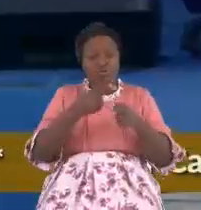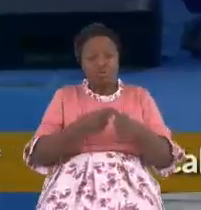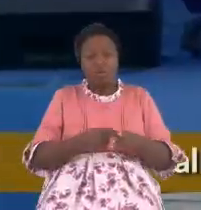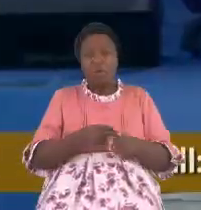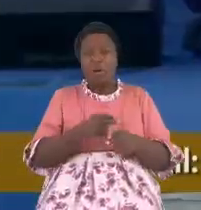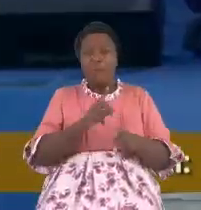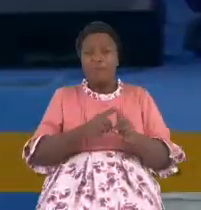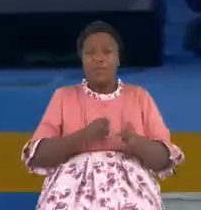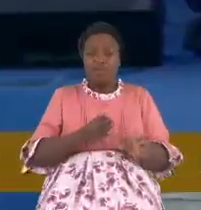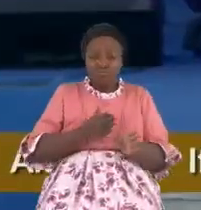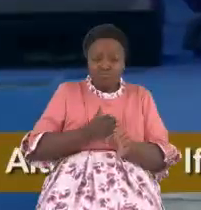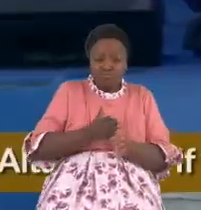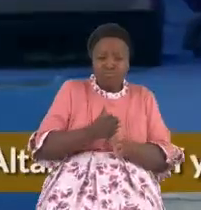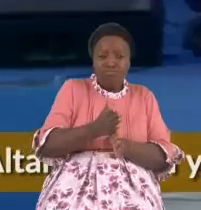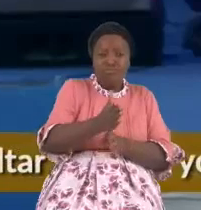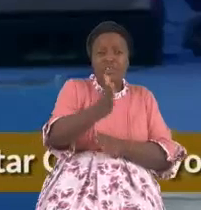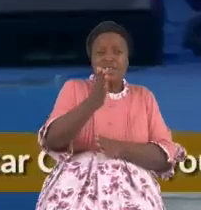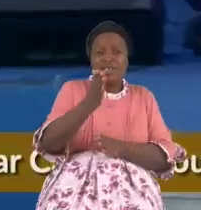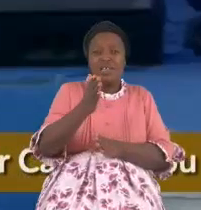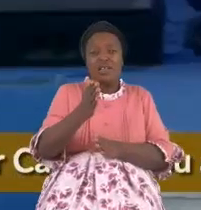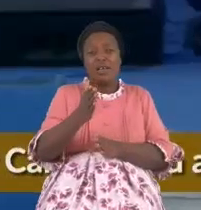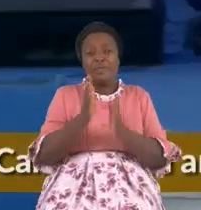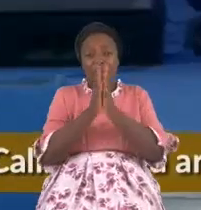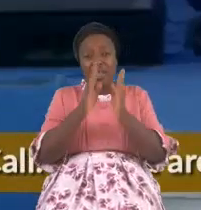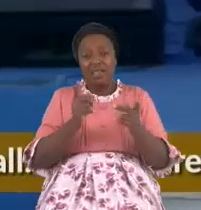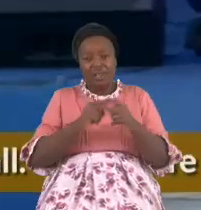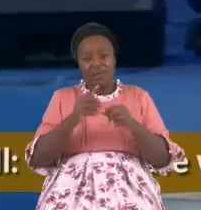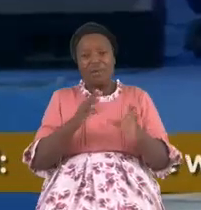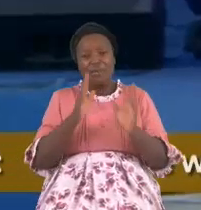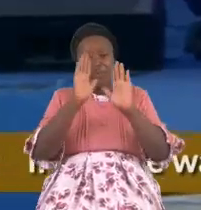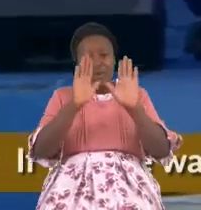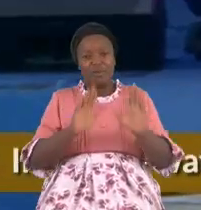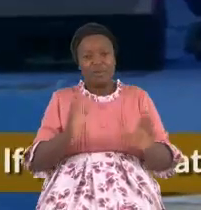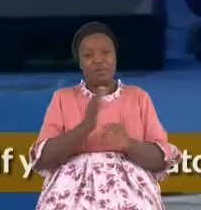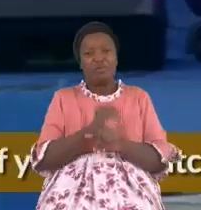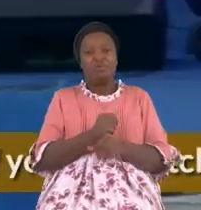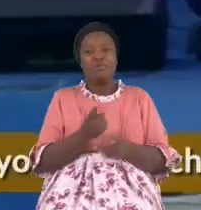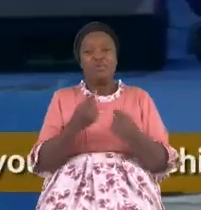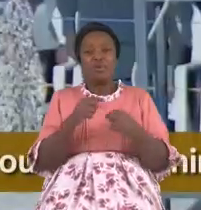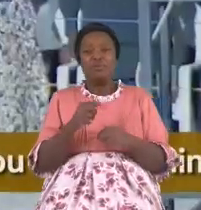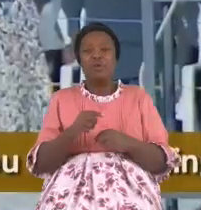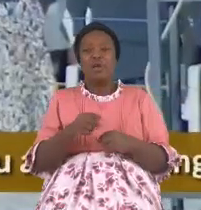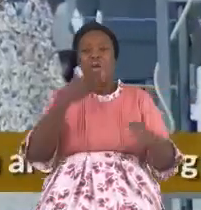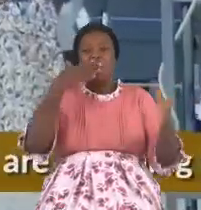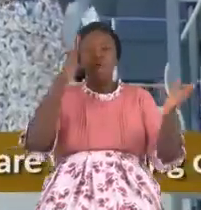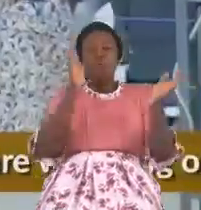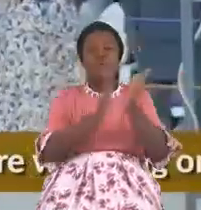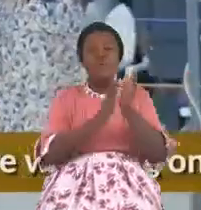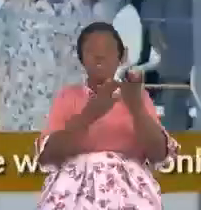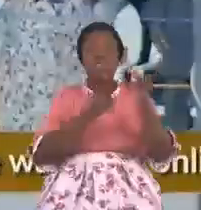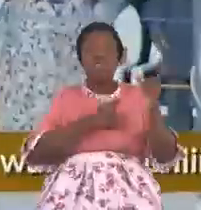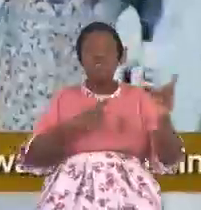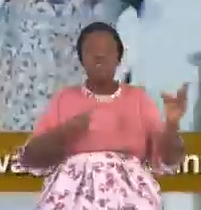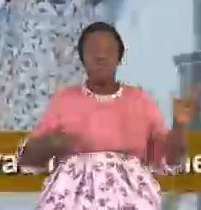and your miracle con get ready for your miracle praise the lord